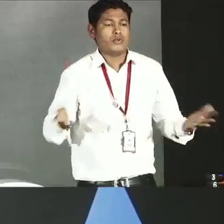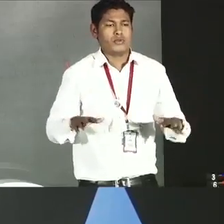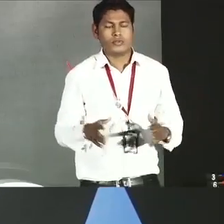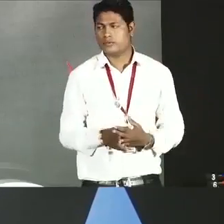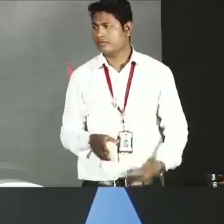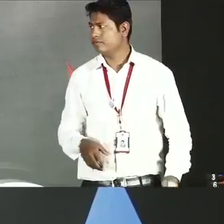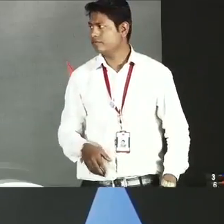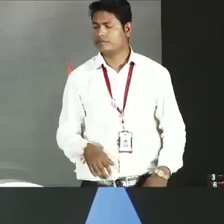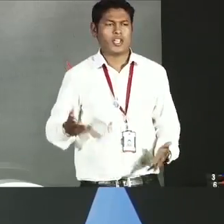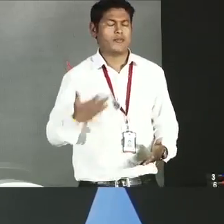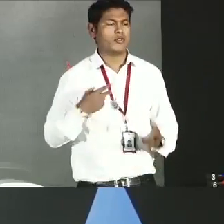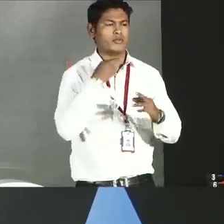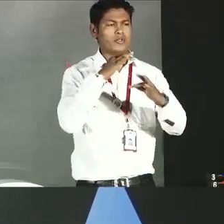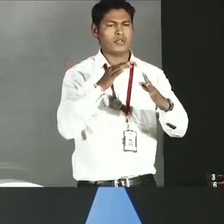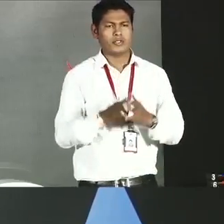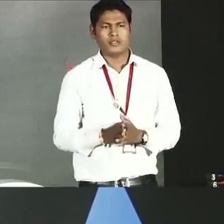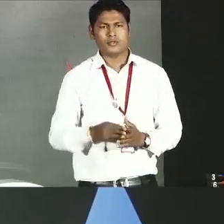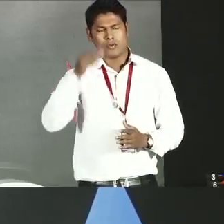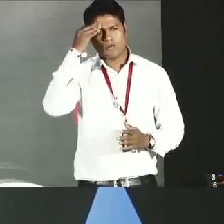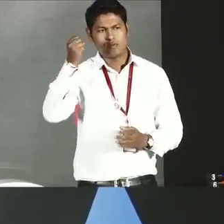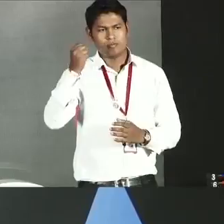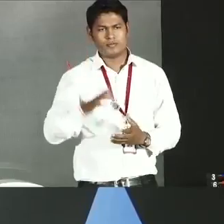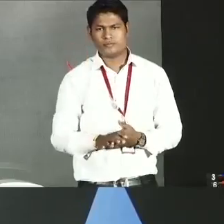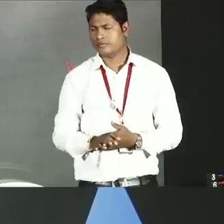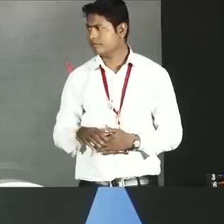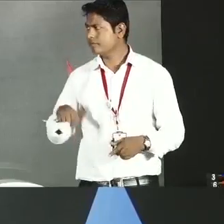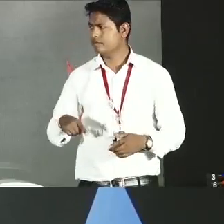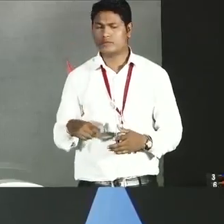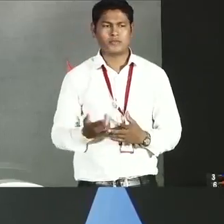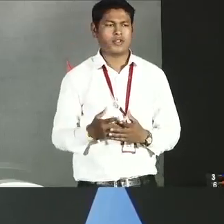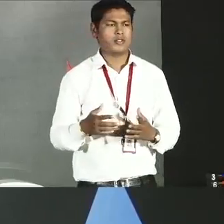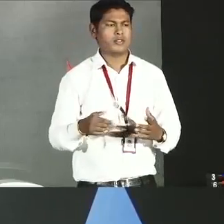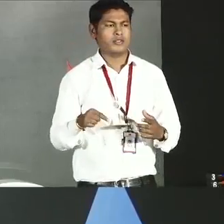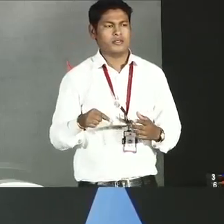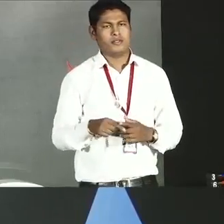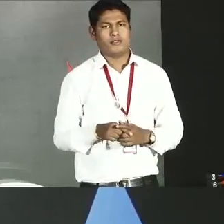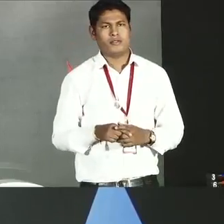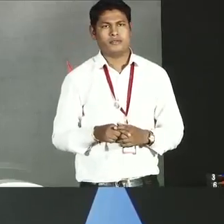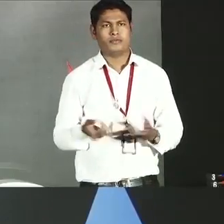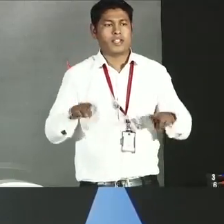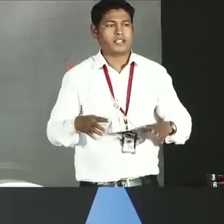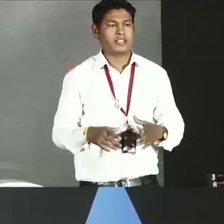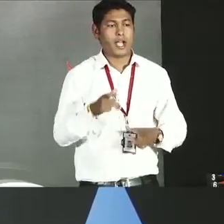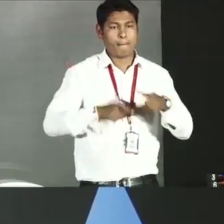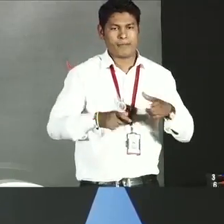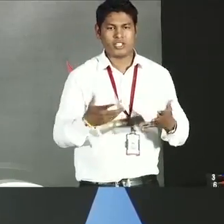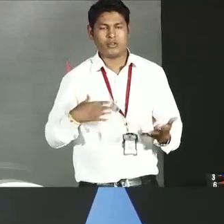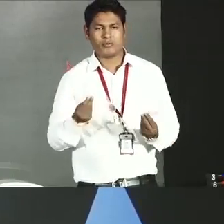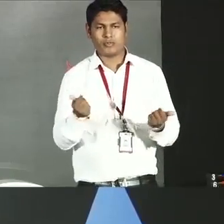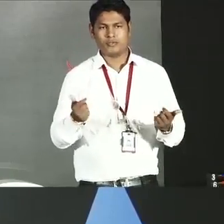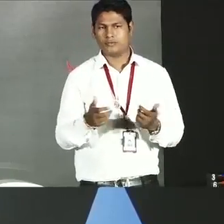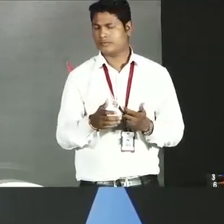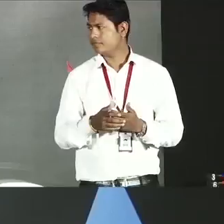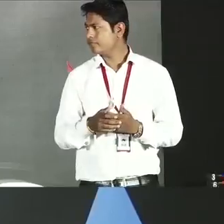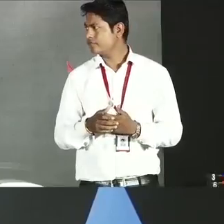I'm going to talk a little bit about what we do at Cognoa, but I want everyone here to think of this as not about a company or a product, but think